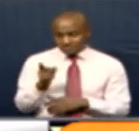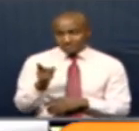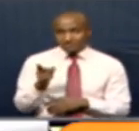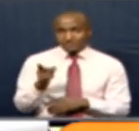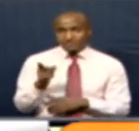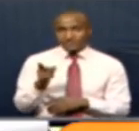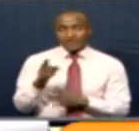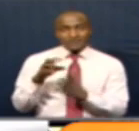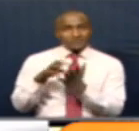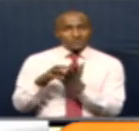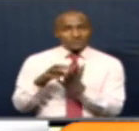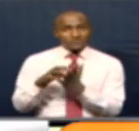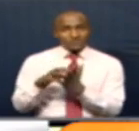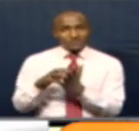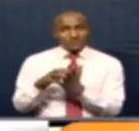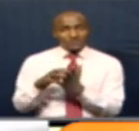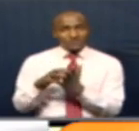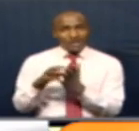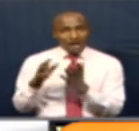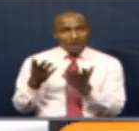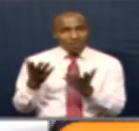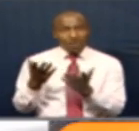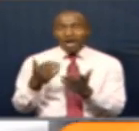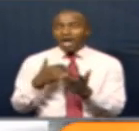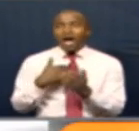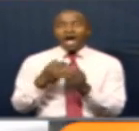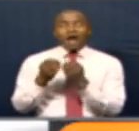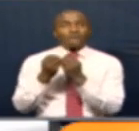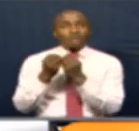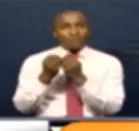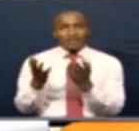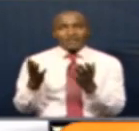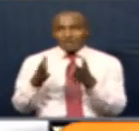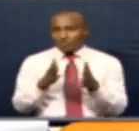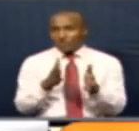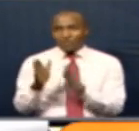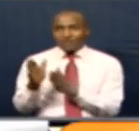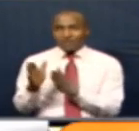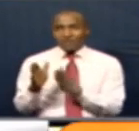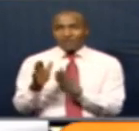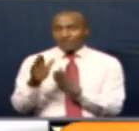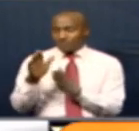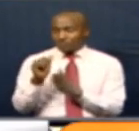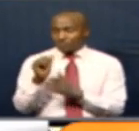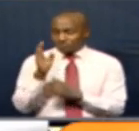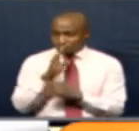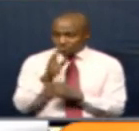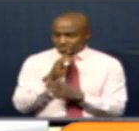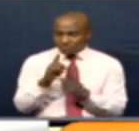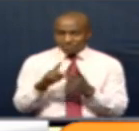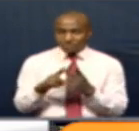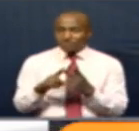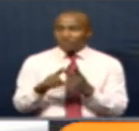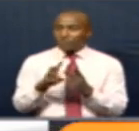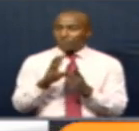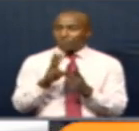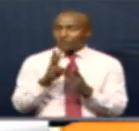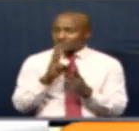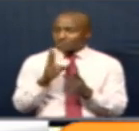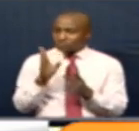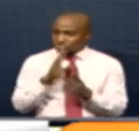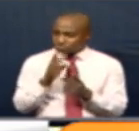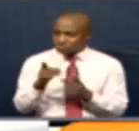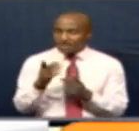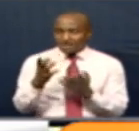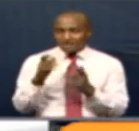the situation is there are many aspects from solid waste to liquid waste that needs to